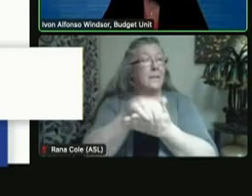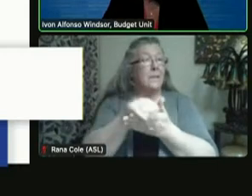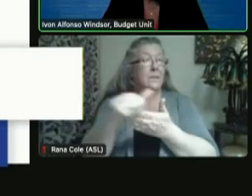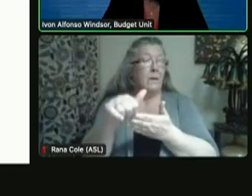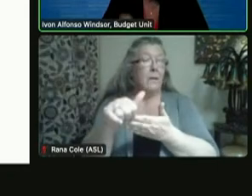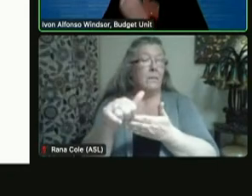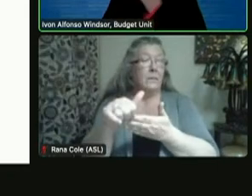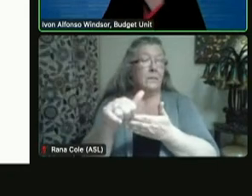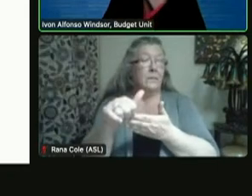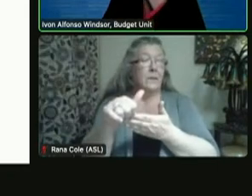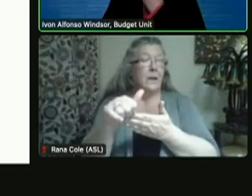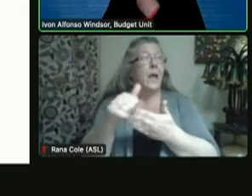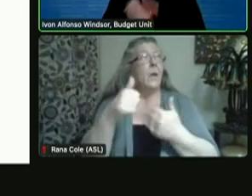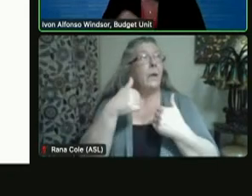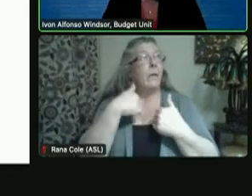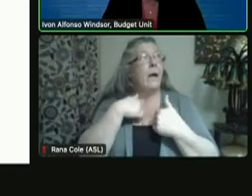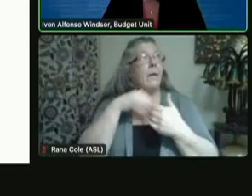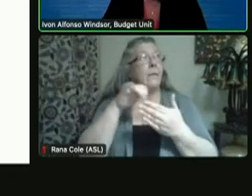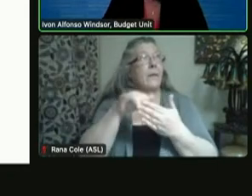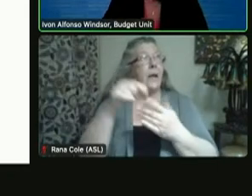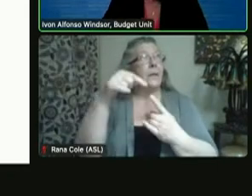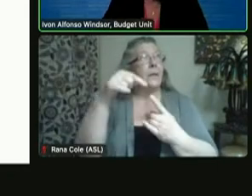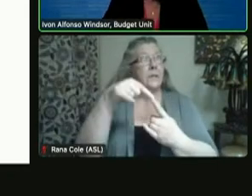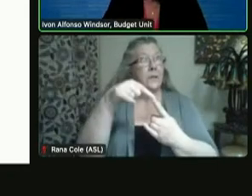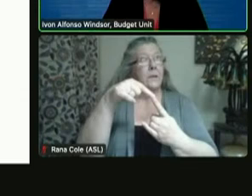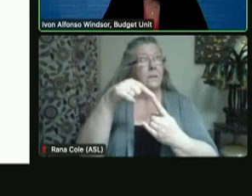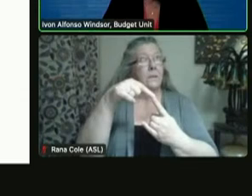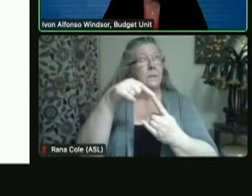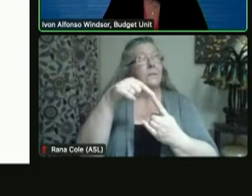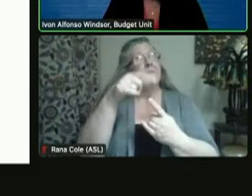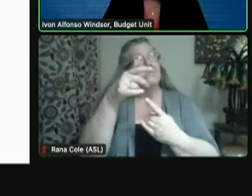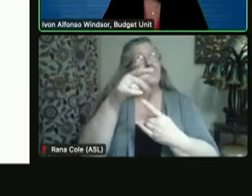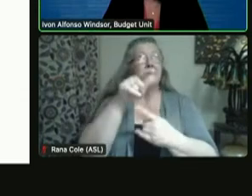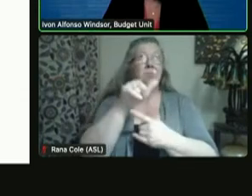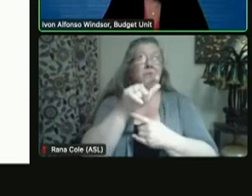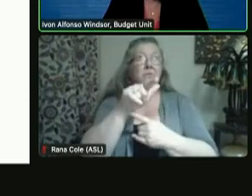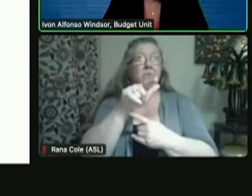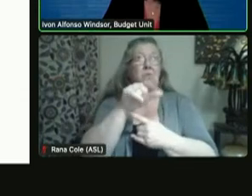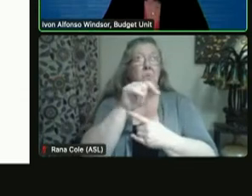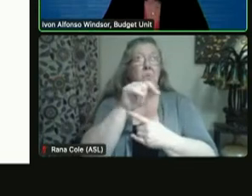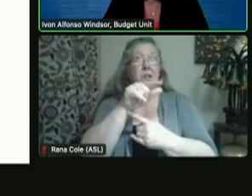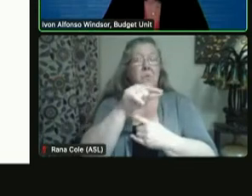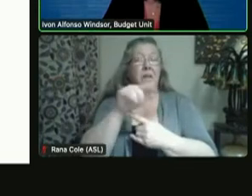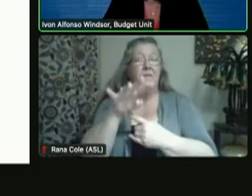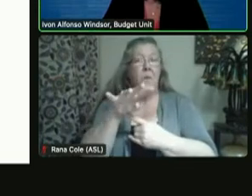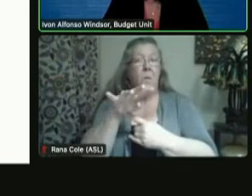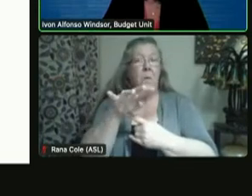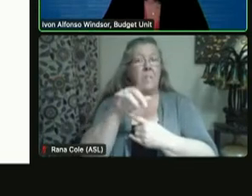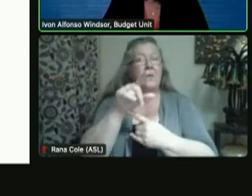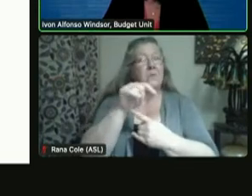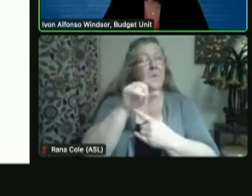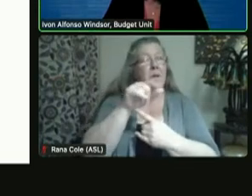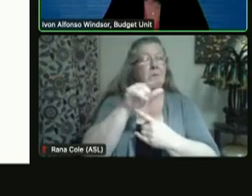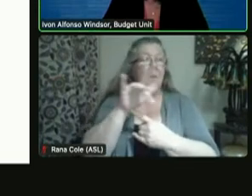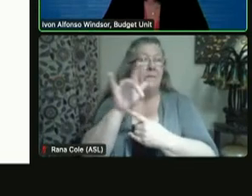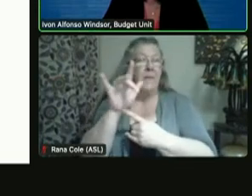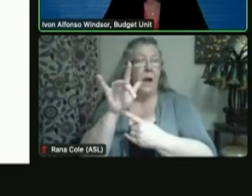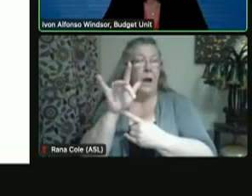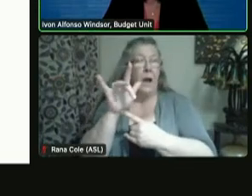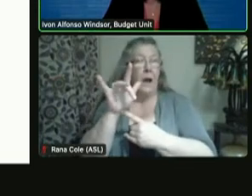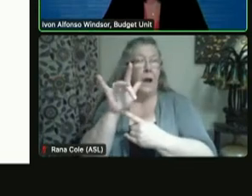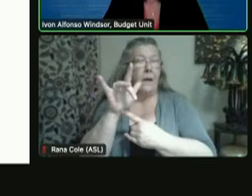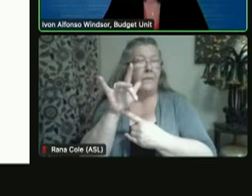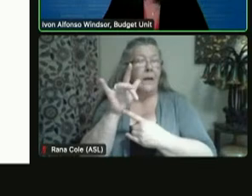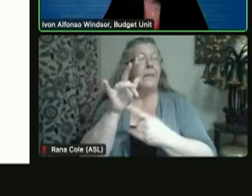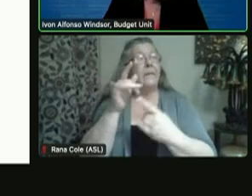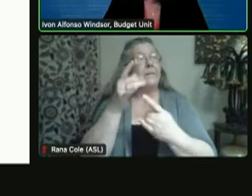of 2024, the fiscal year 2025. So when we start building next year around this time, when we start building the FY25